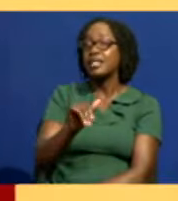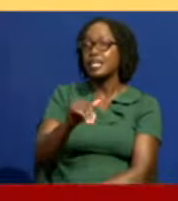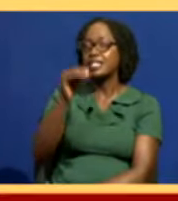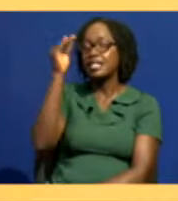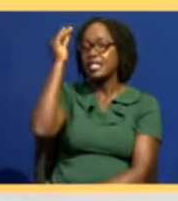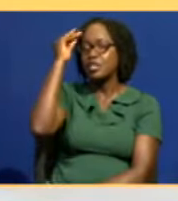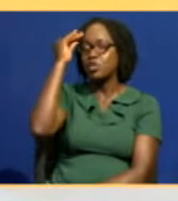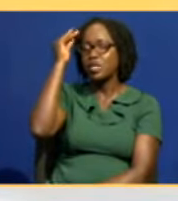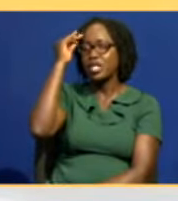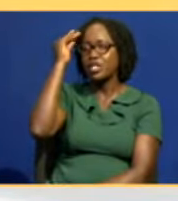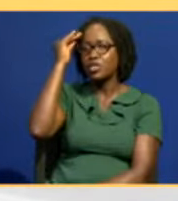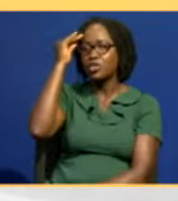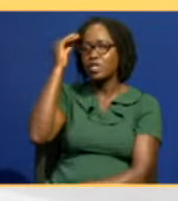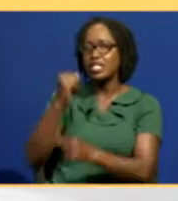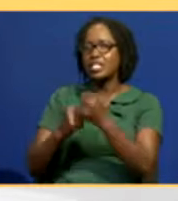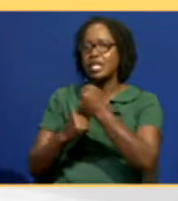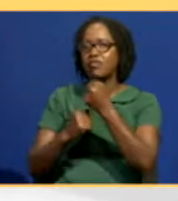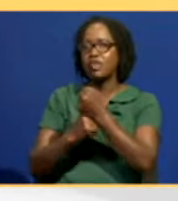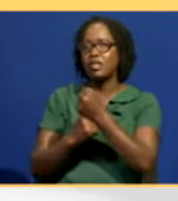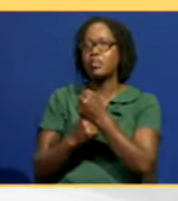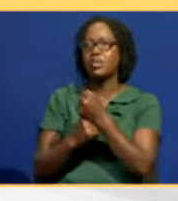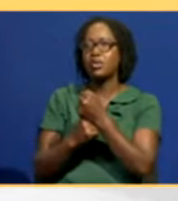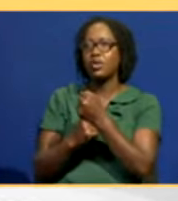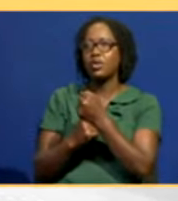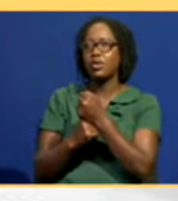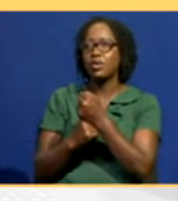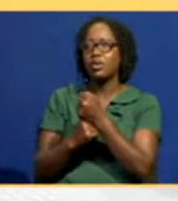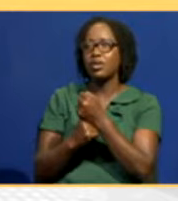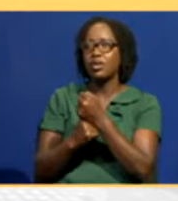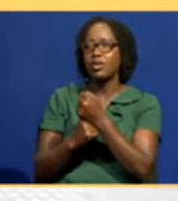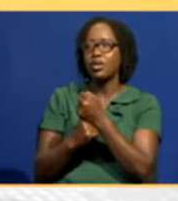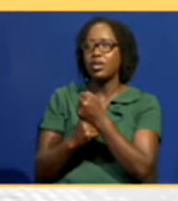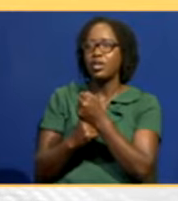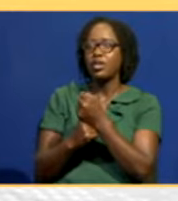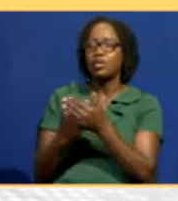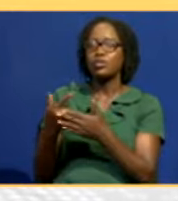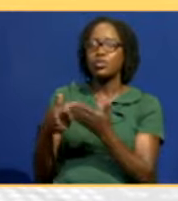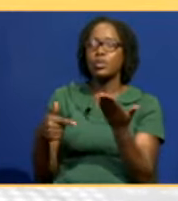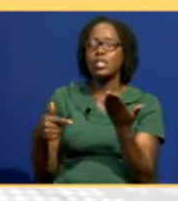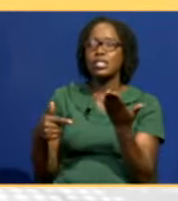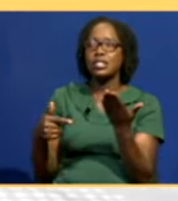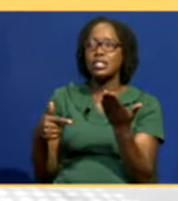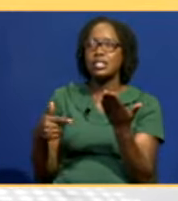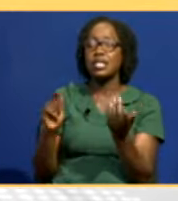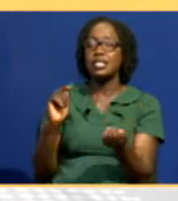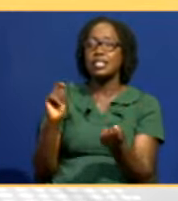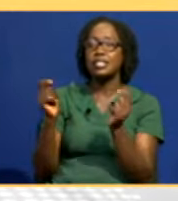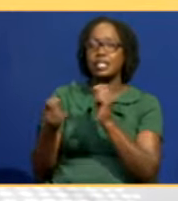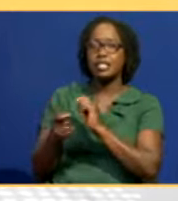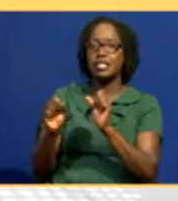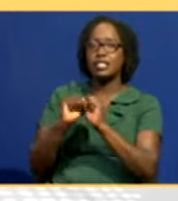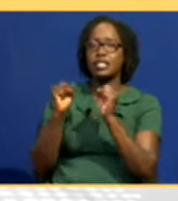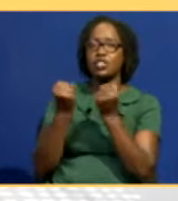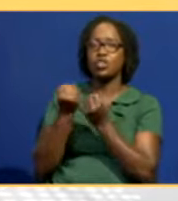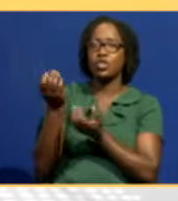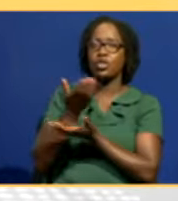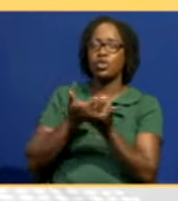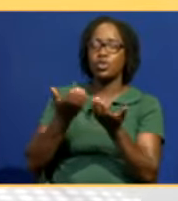education is a fundamental force towards changing the social